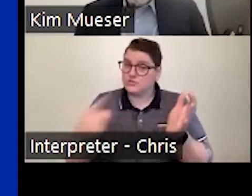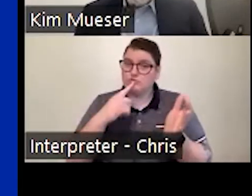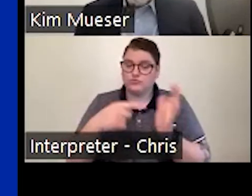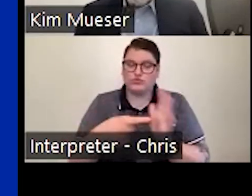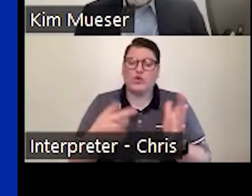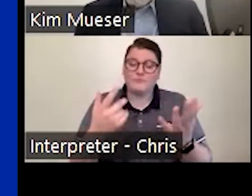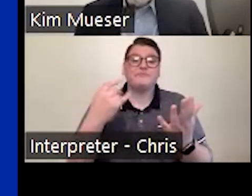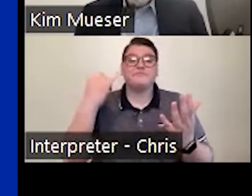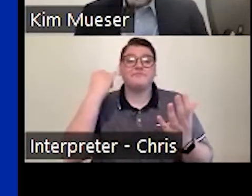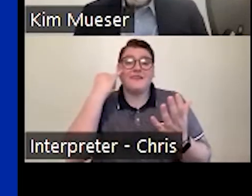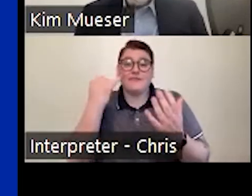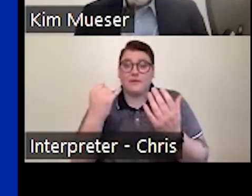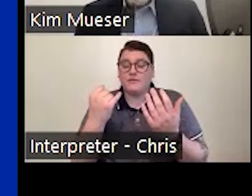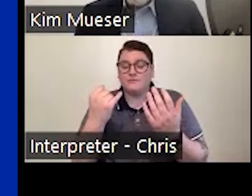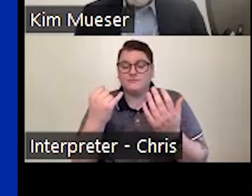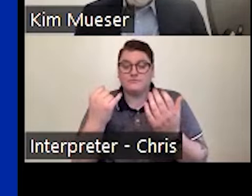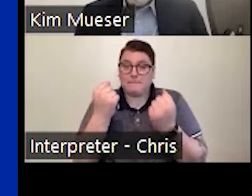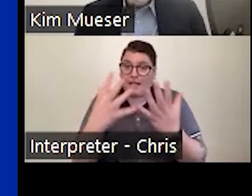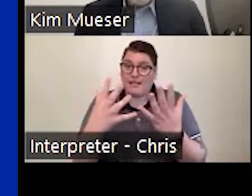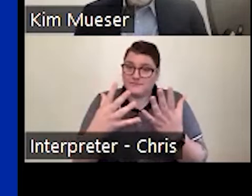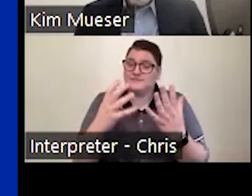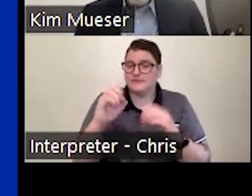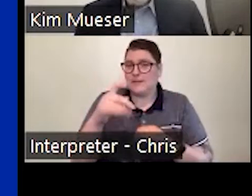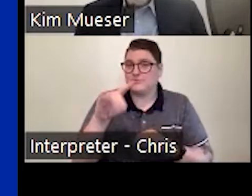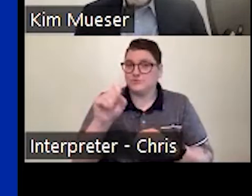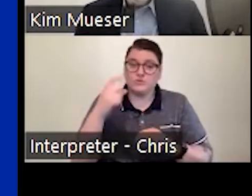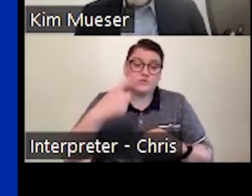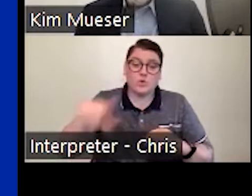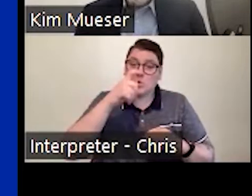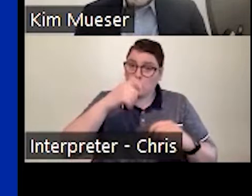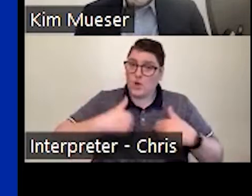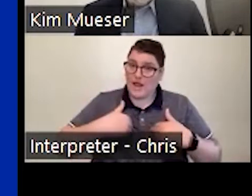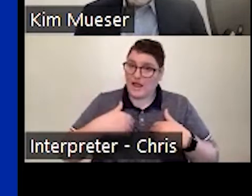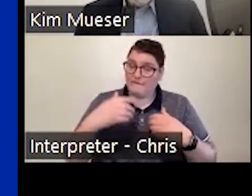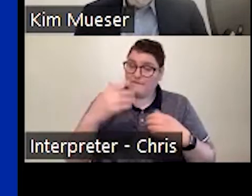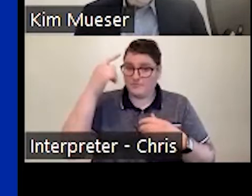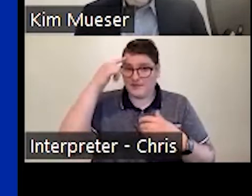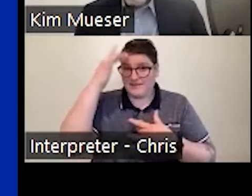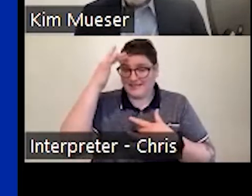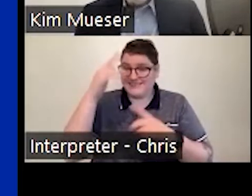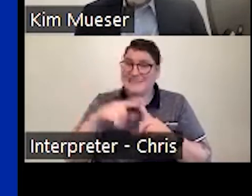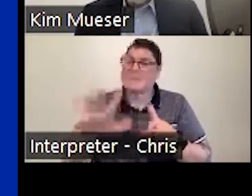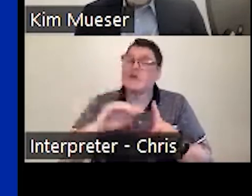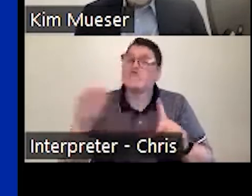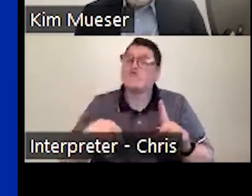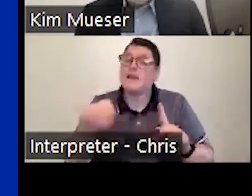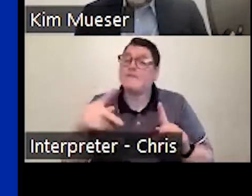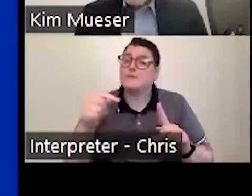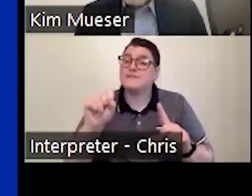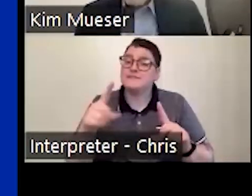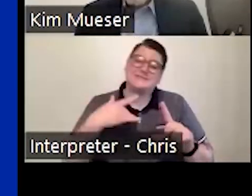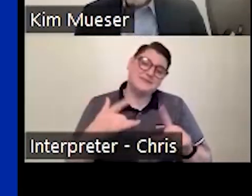multi-episode samples of people with serious mental illness, that the rates of PTSD vary usually between around 25